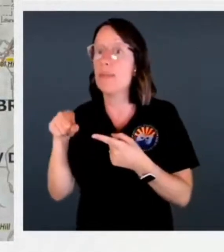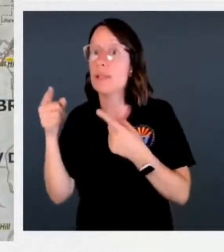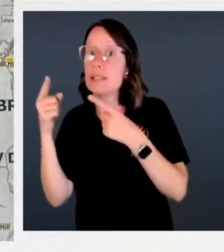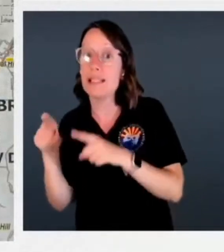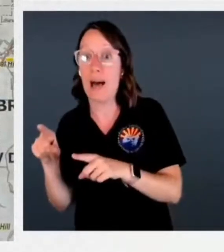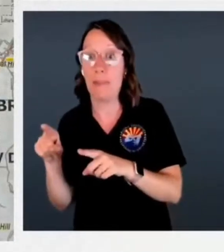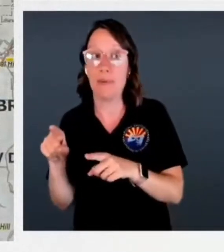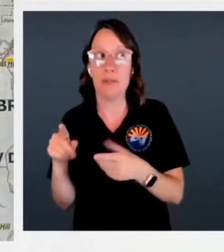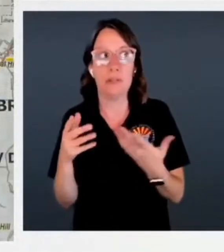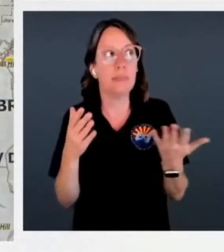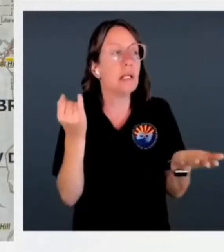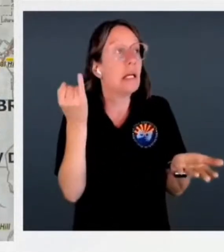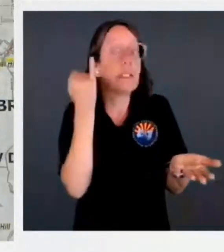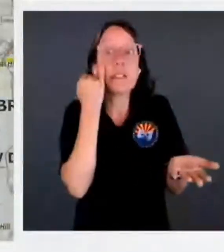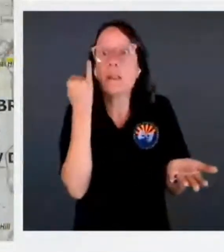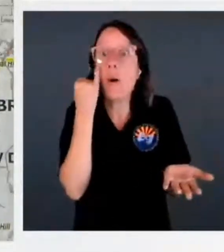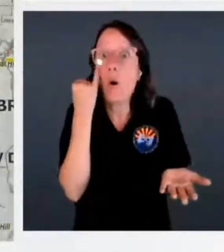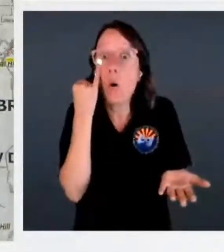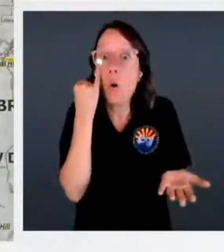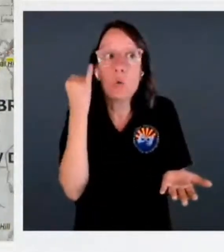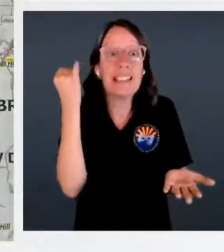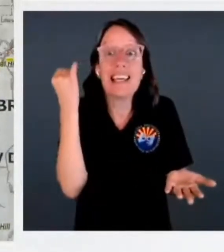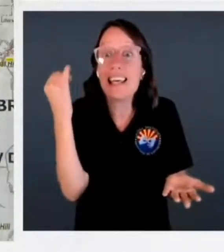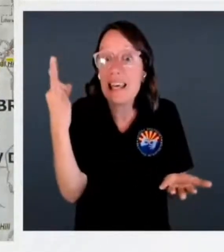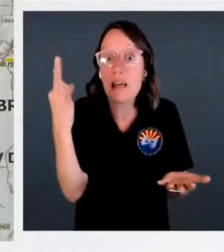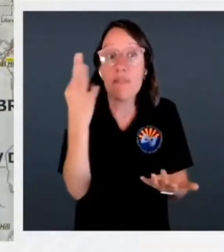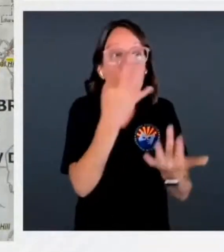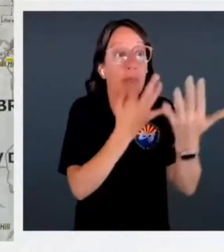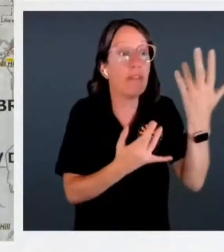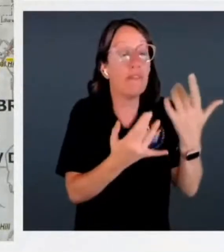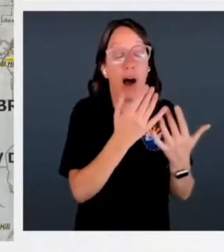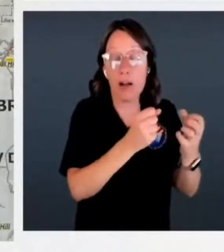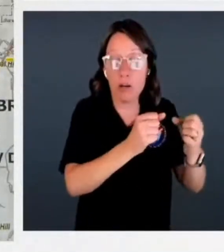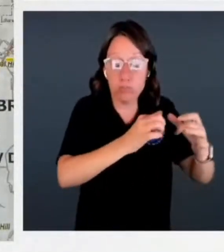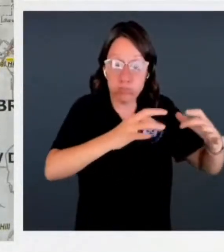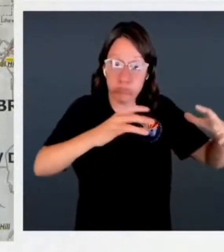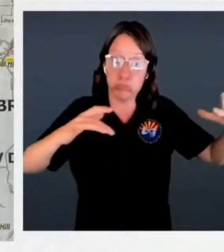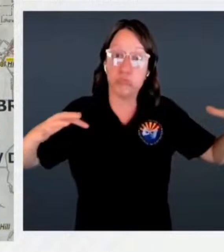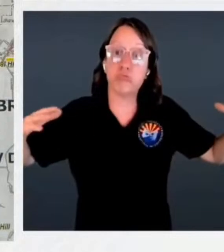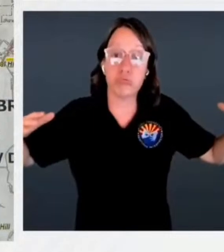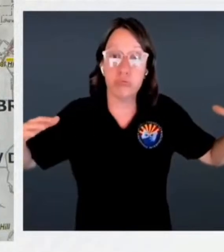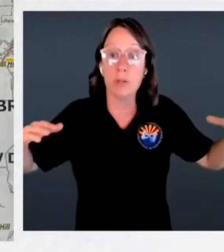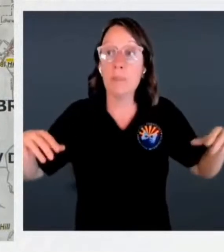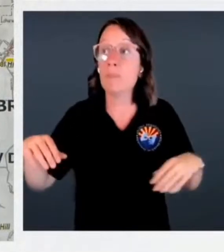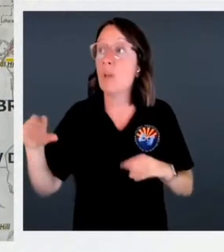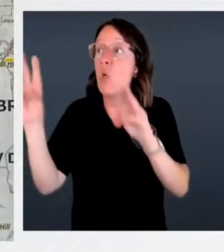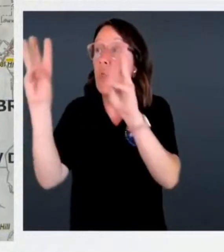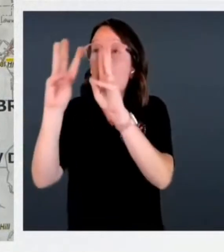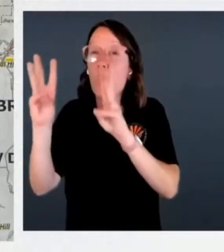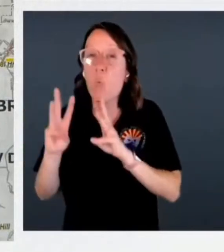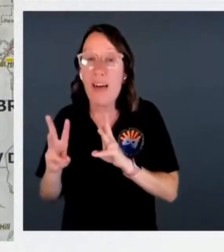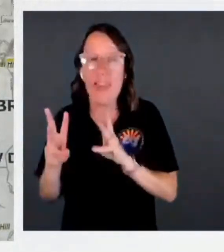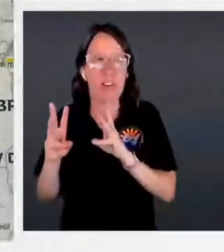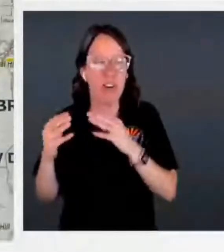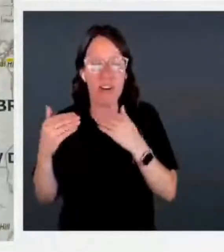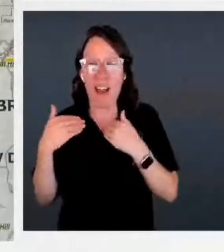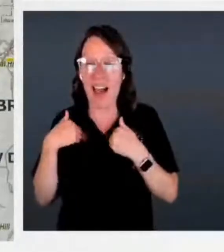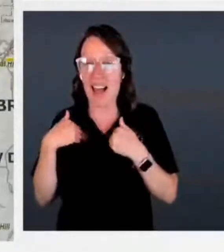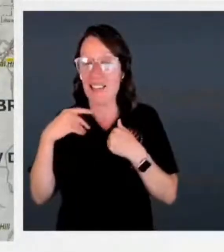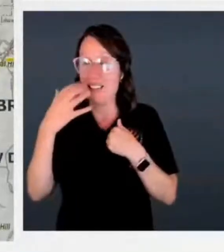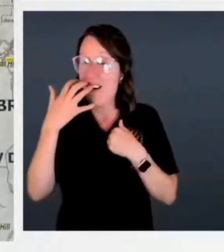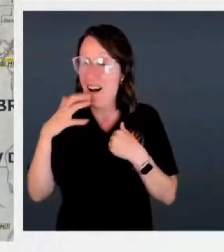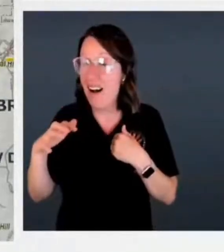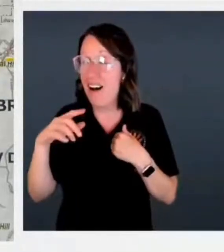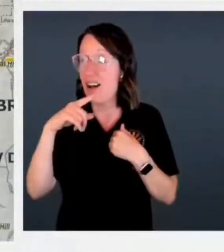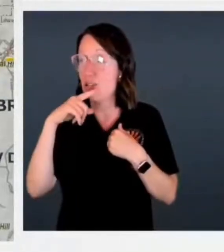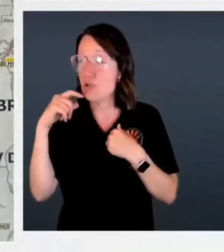fire spreads quickly or makes a run? And you hear about the weather and you hear about the different wind. So all of that information